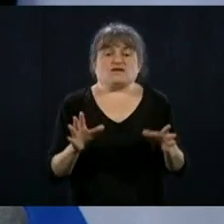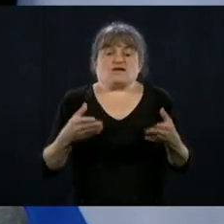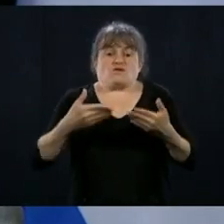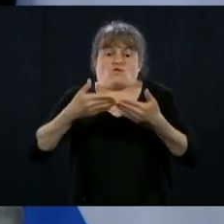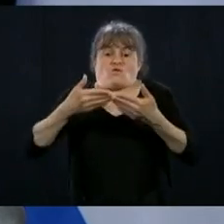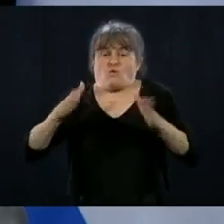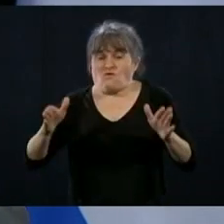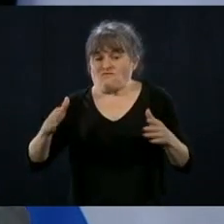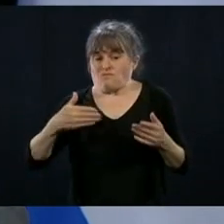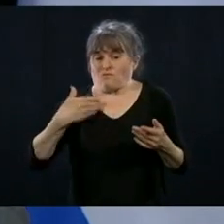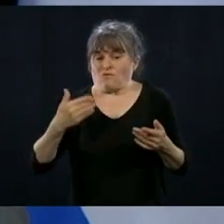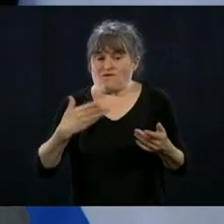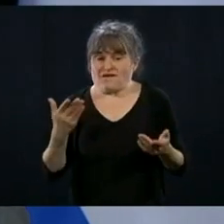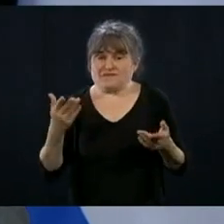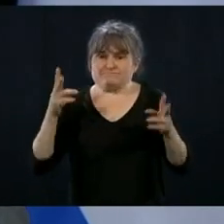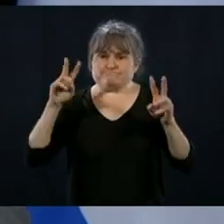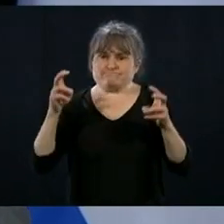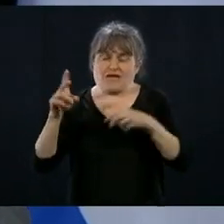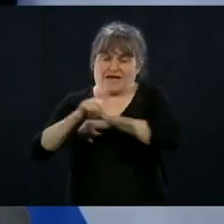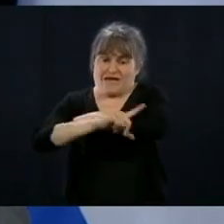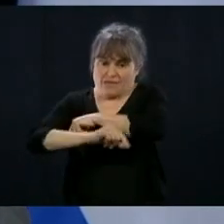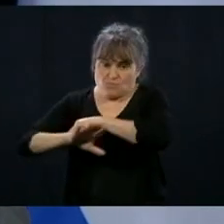What we are deconfining,